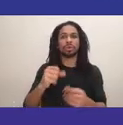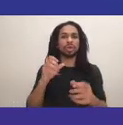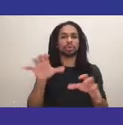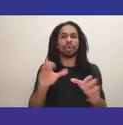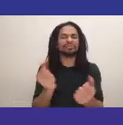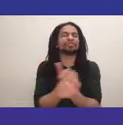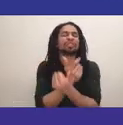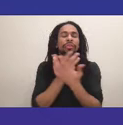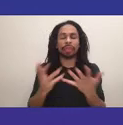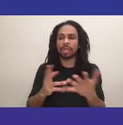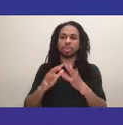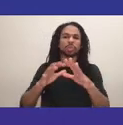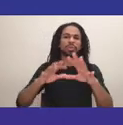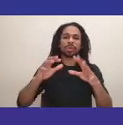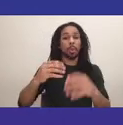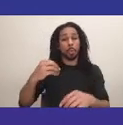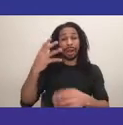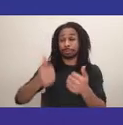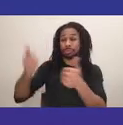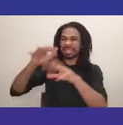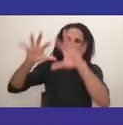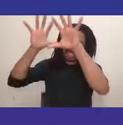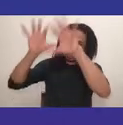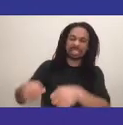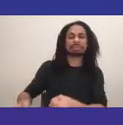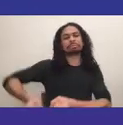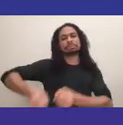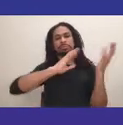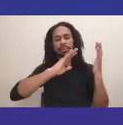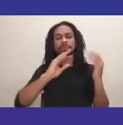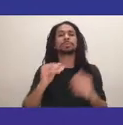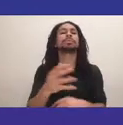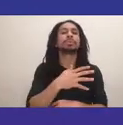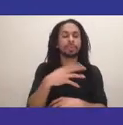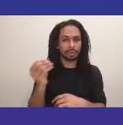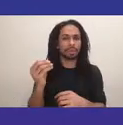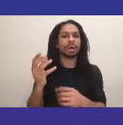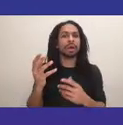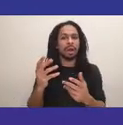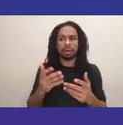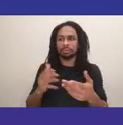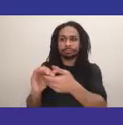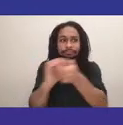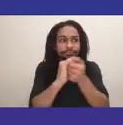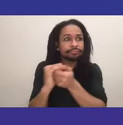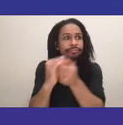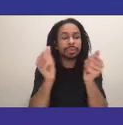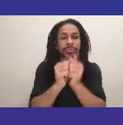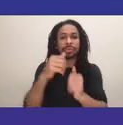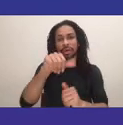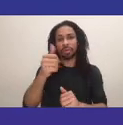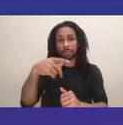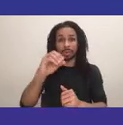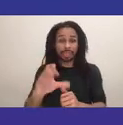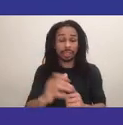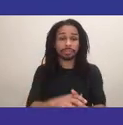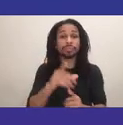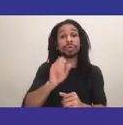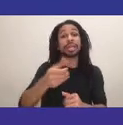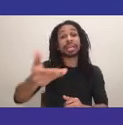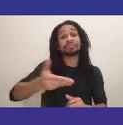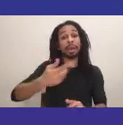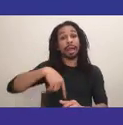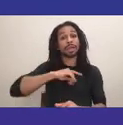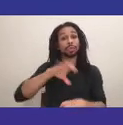lands and countless other by POC debt. You can invite us to consult at